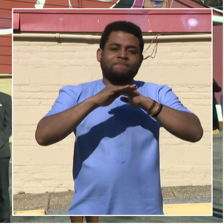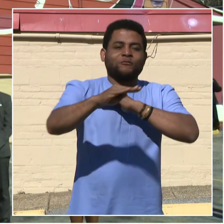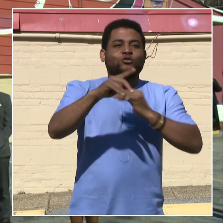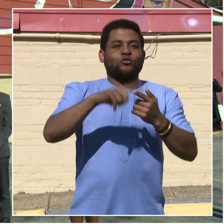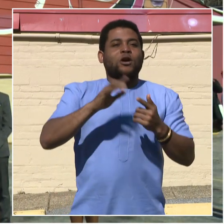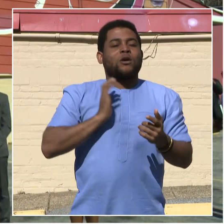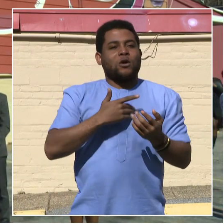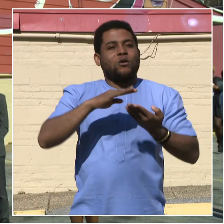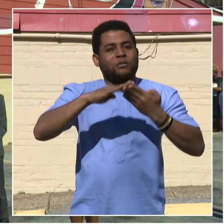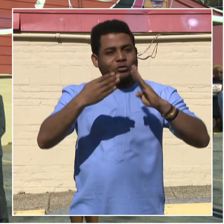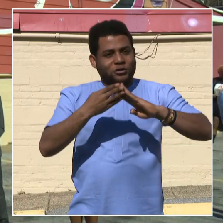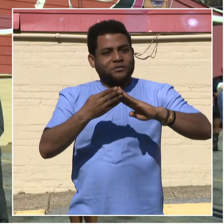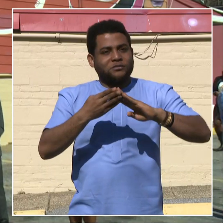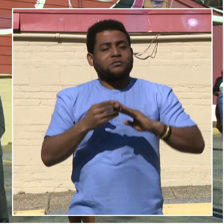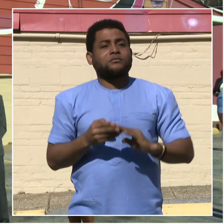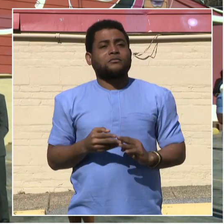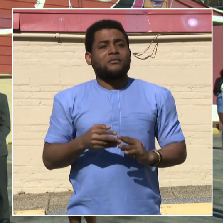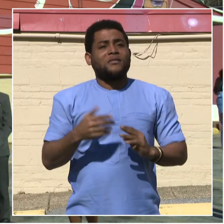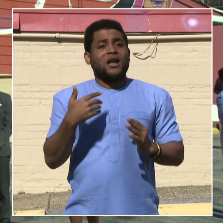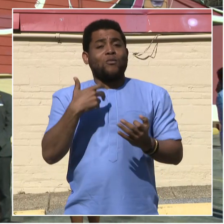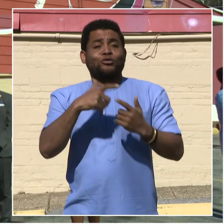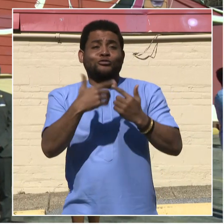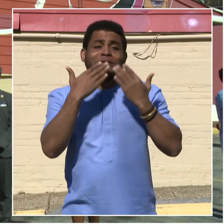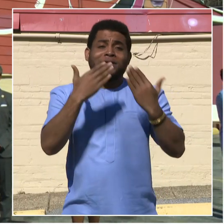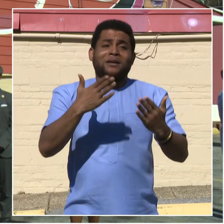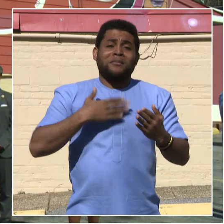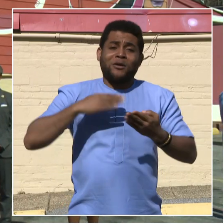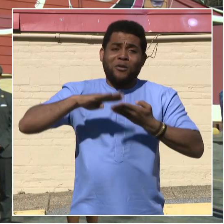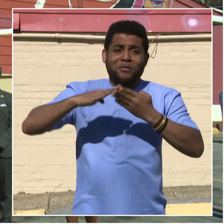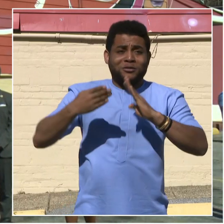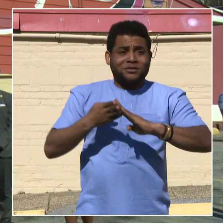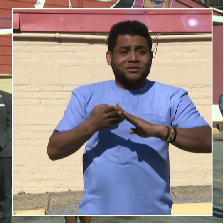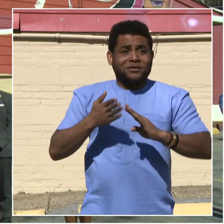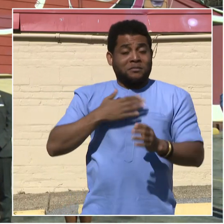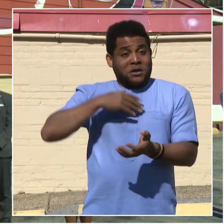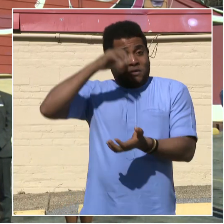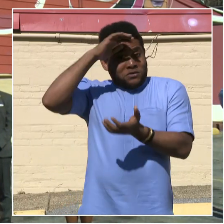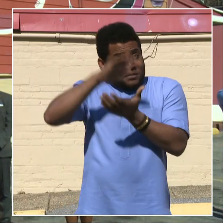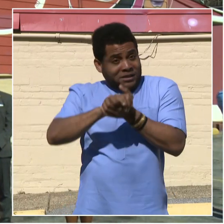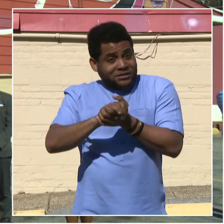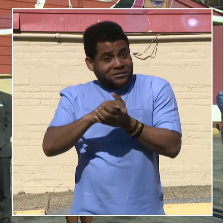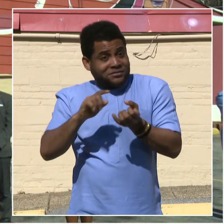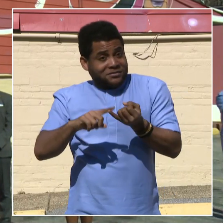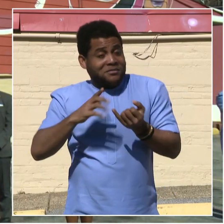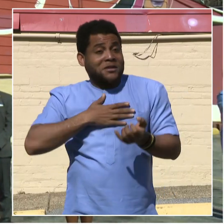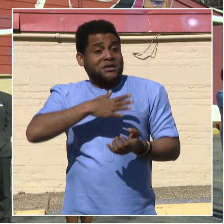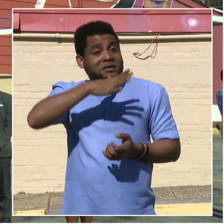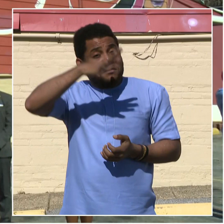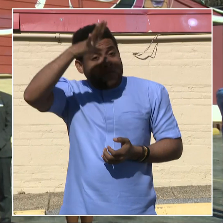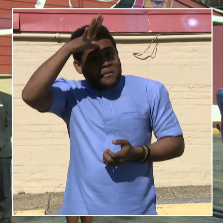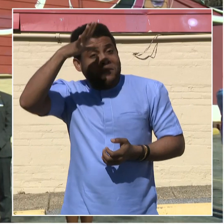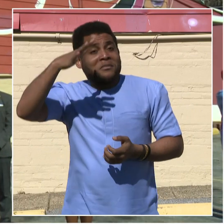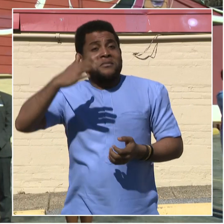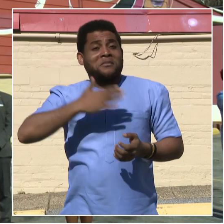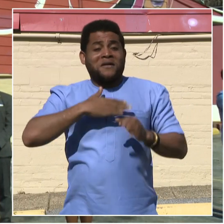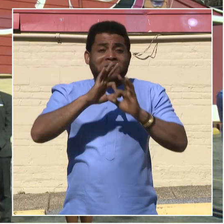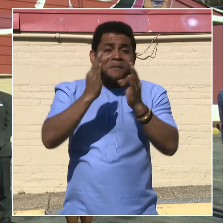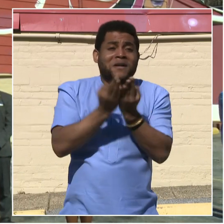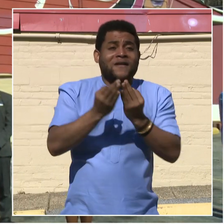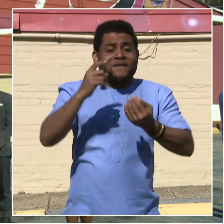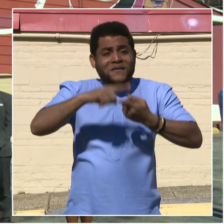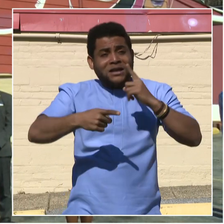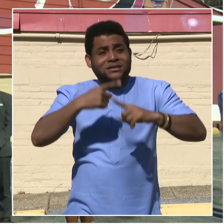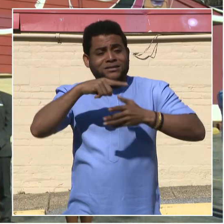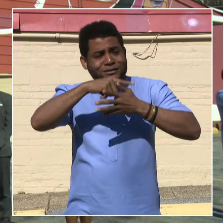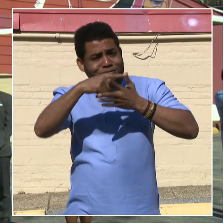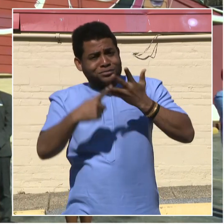I would like to thank my tribe, which includes my husband, my parents, family, friends, my